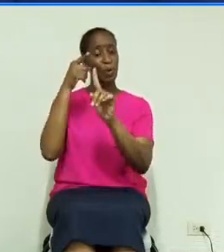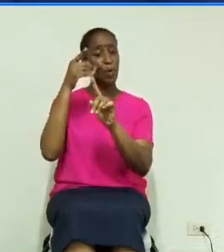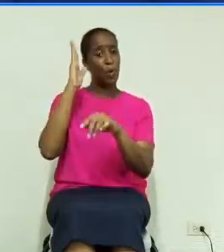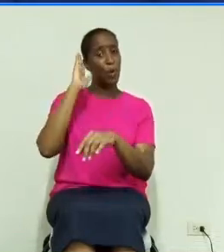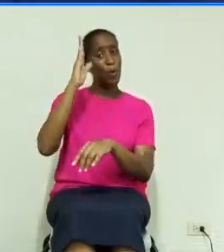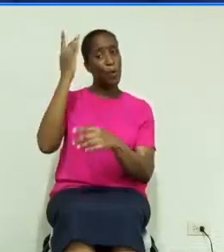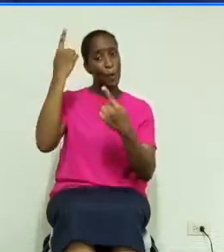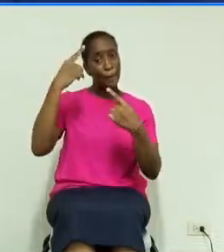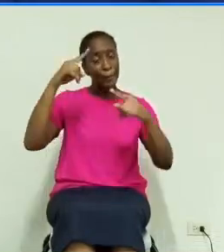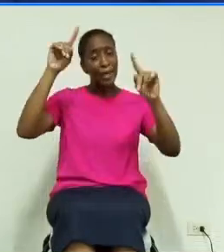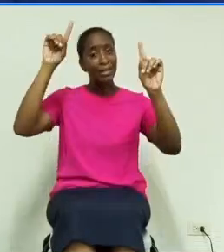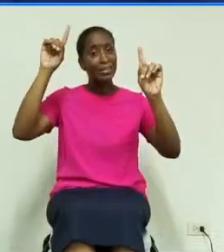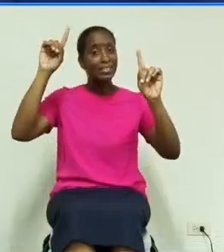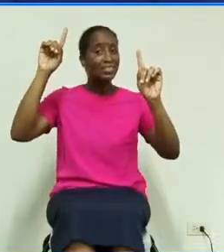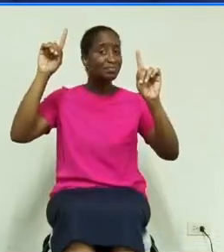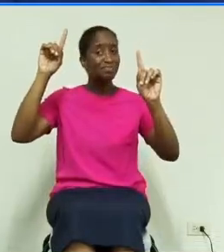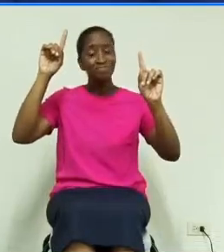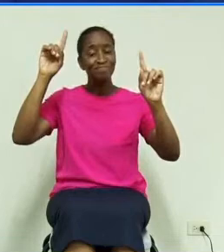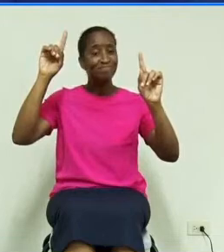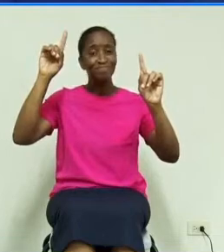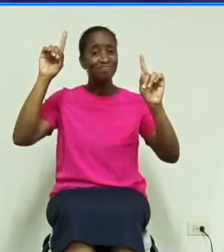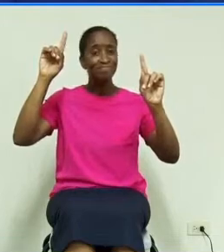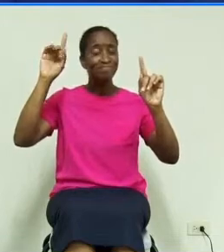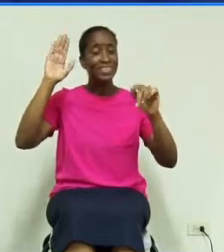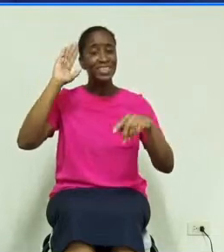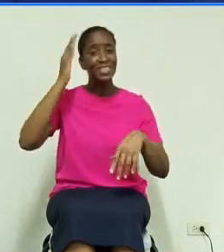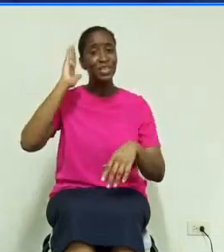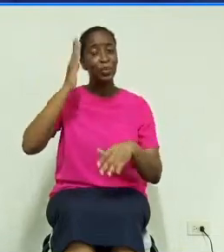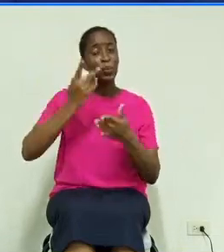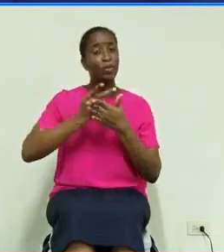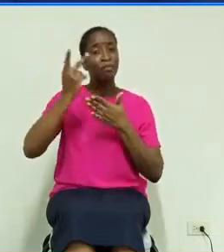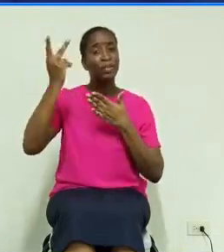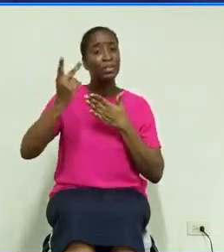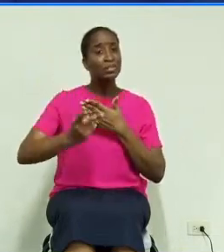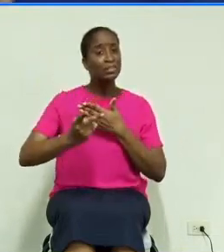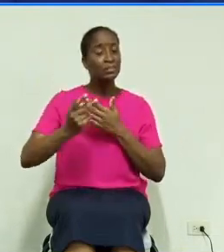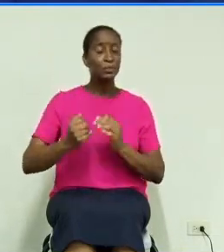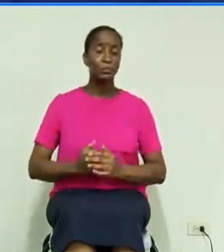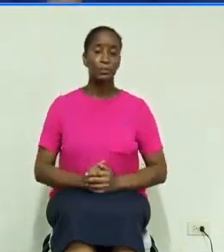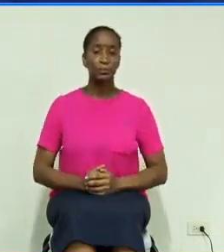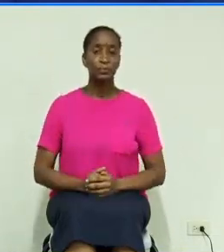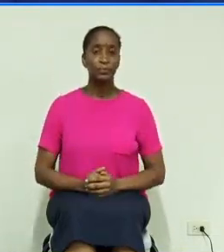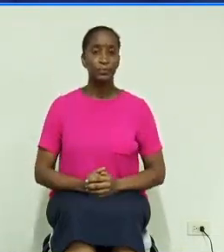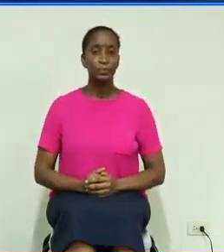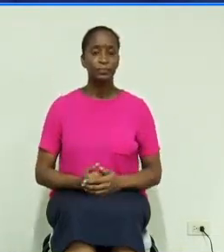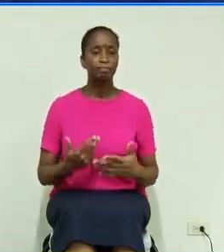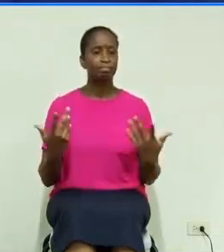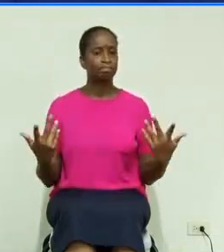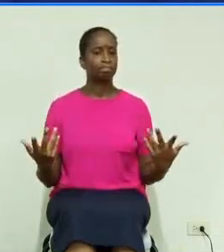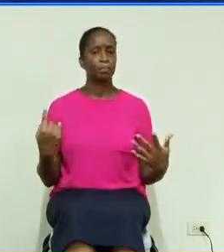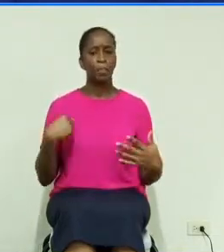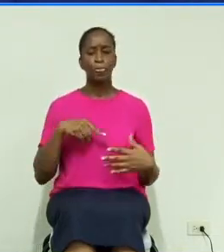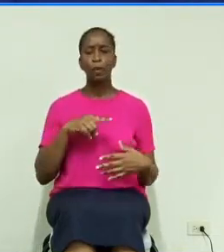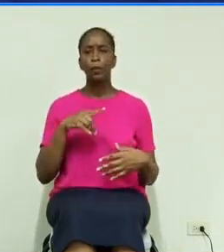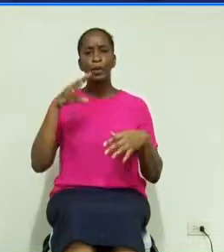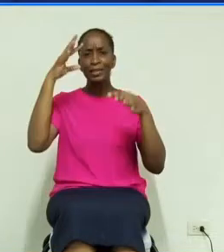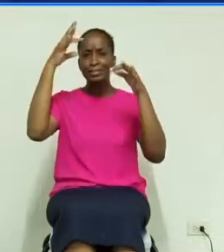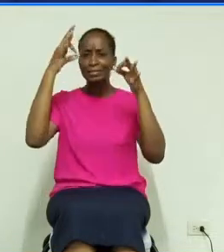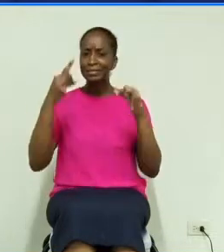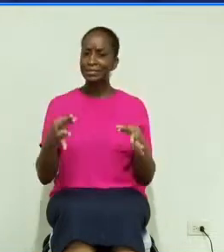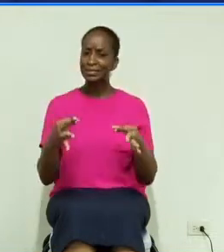conscious choice to enhance spaces or to enhance capacity, maybe, for women